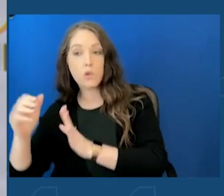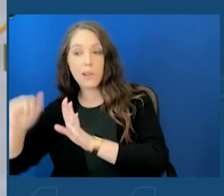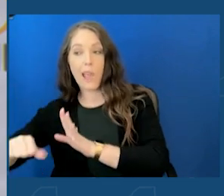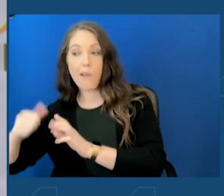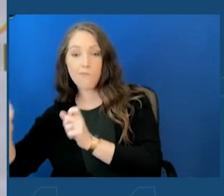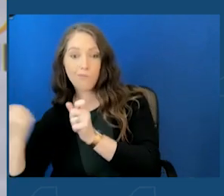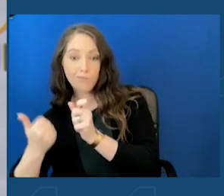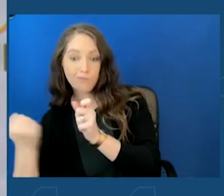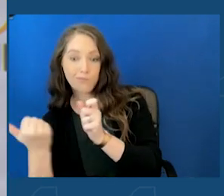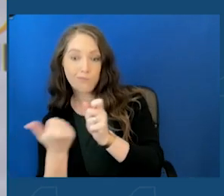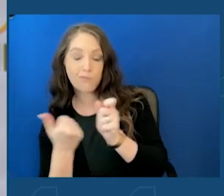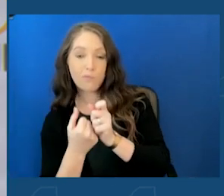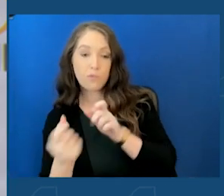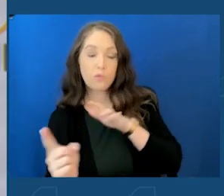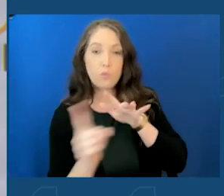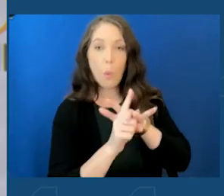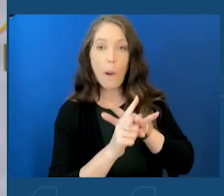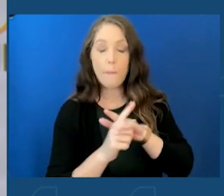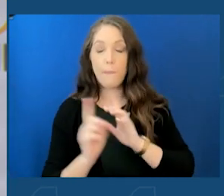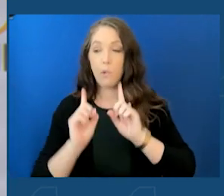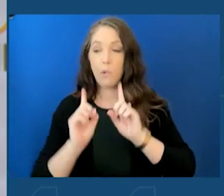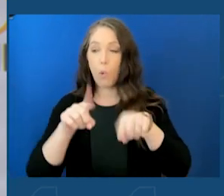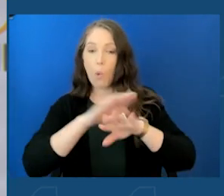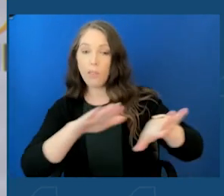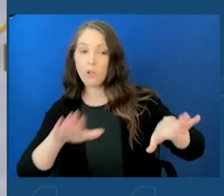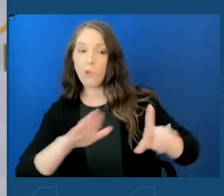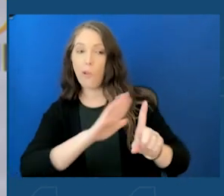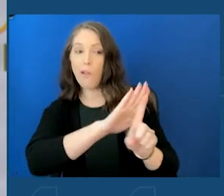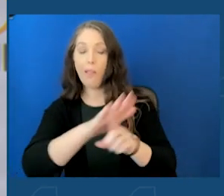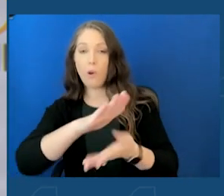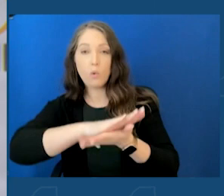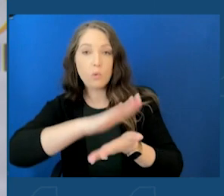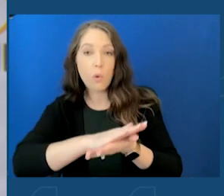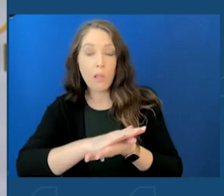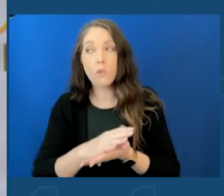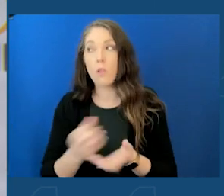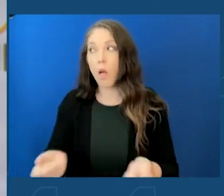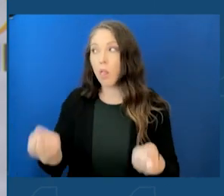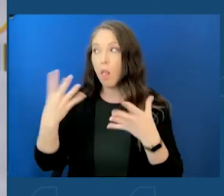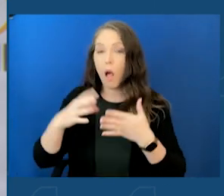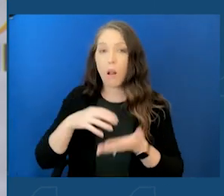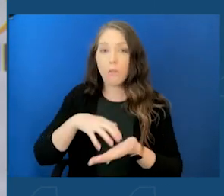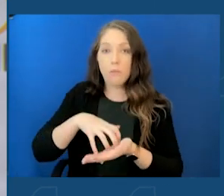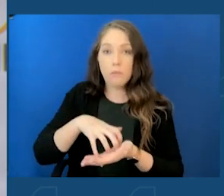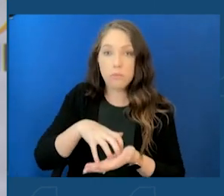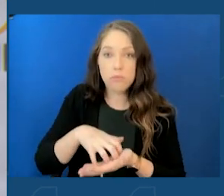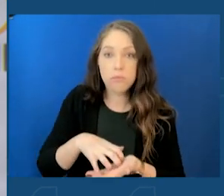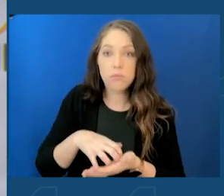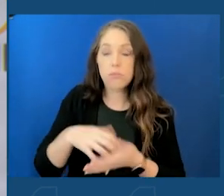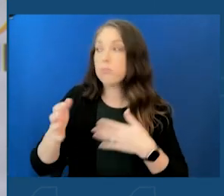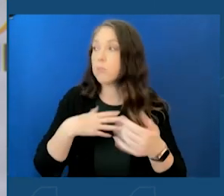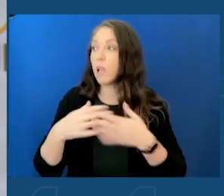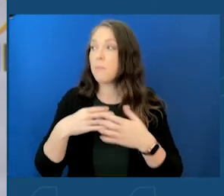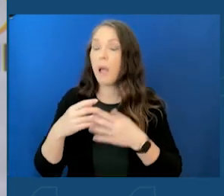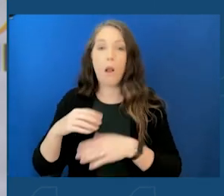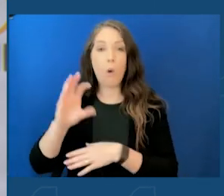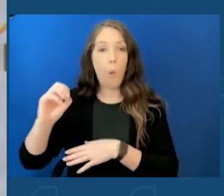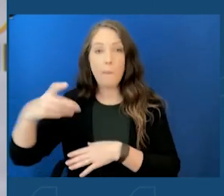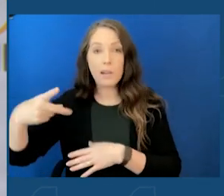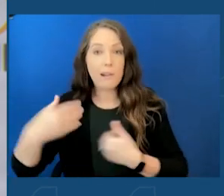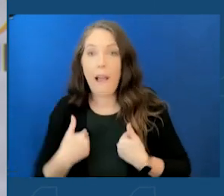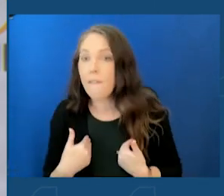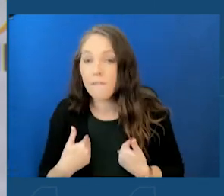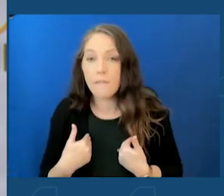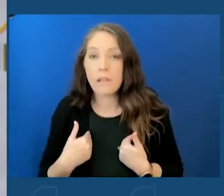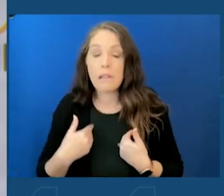go to the children's school. I mean, there's a lot of vulnerability when you're in this situation. Even if you have an order of protection, it is still a frightening time for